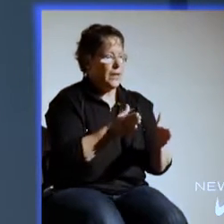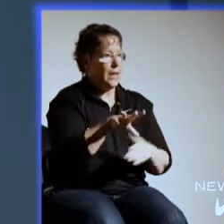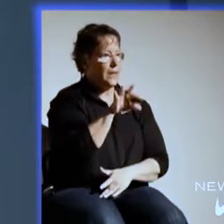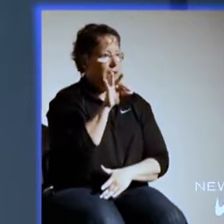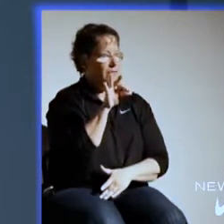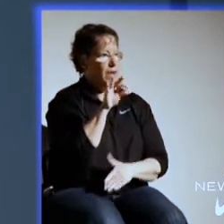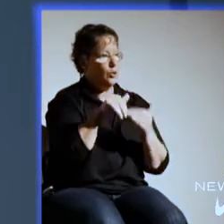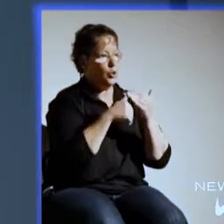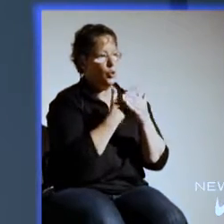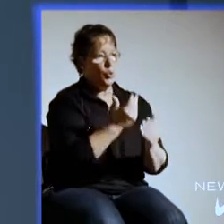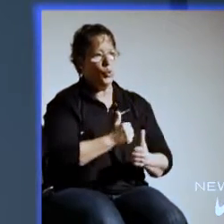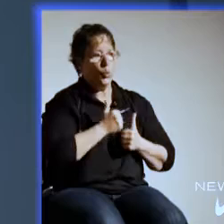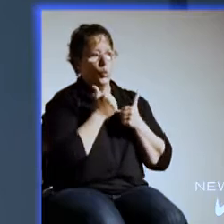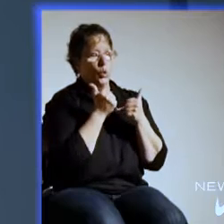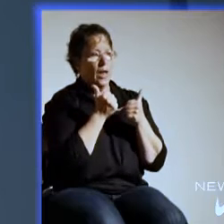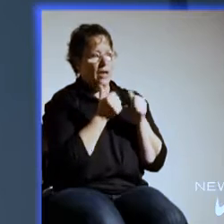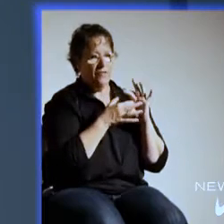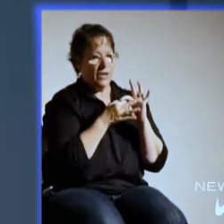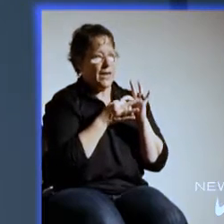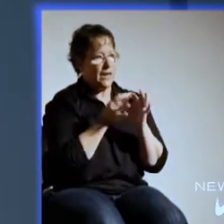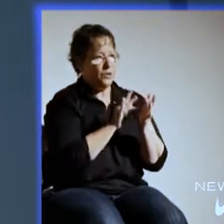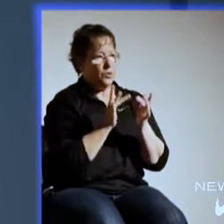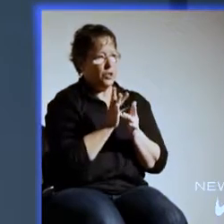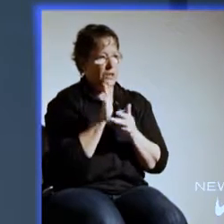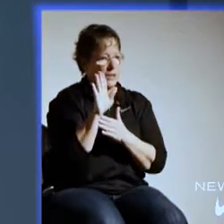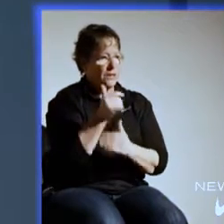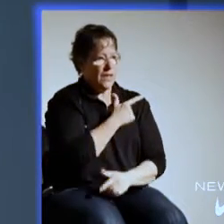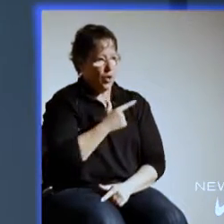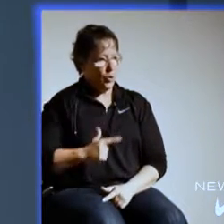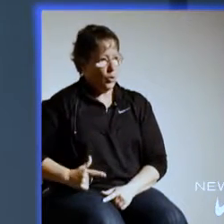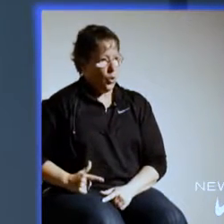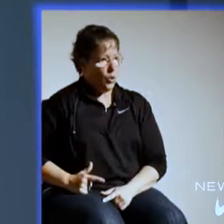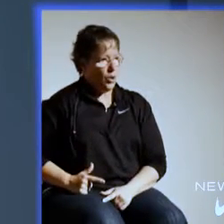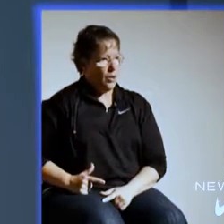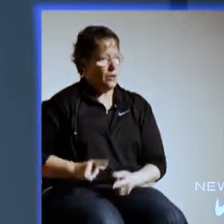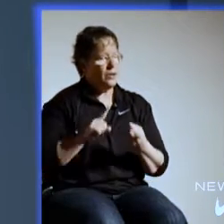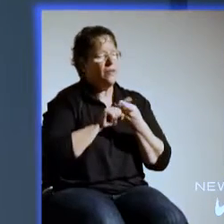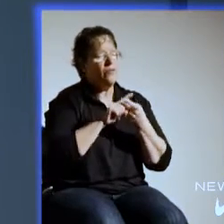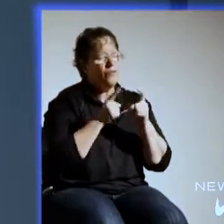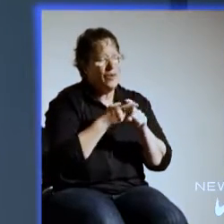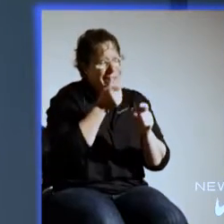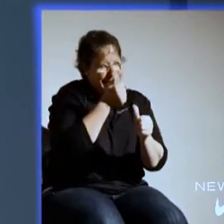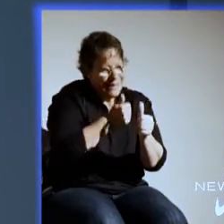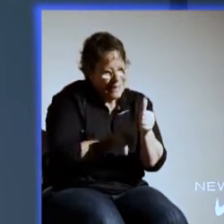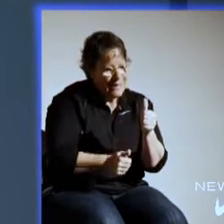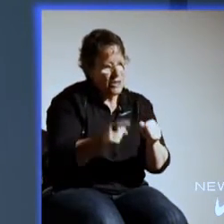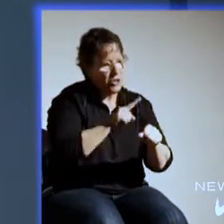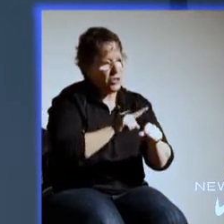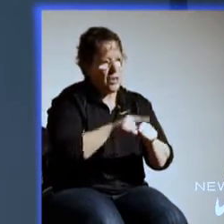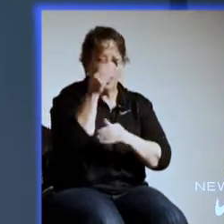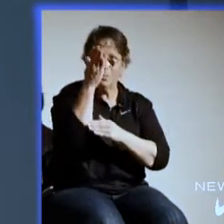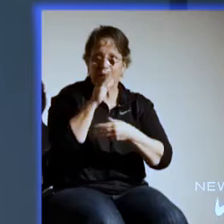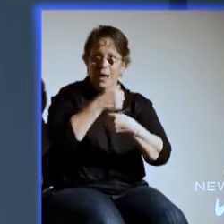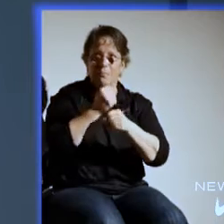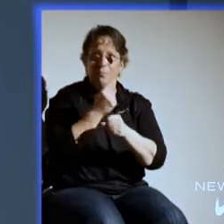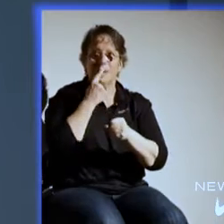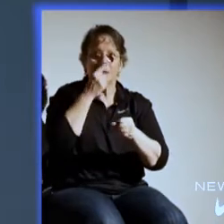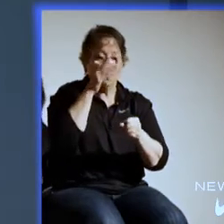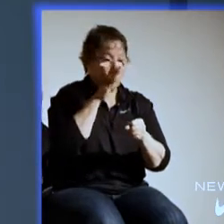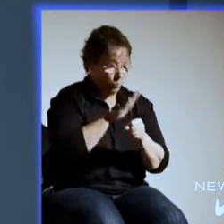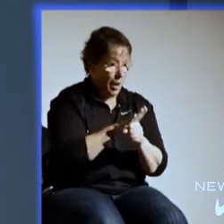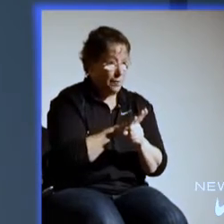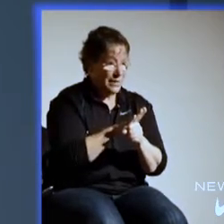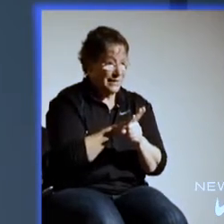Lord. Friends, every single time that God makes a promise, he keeps that